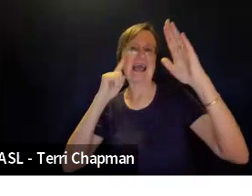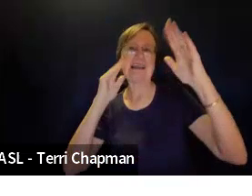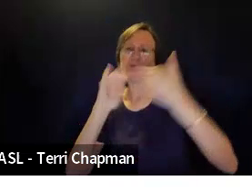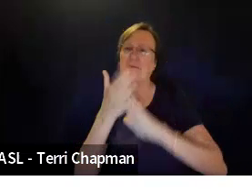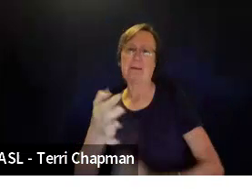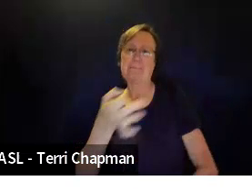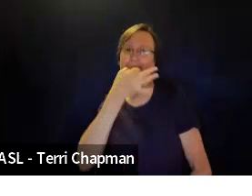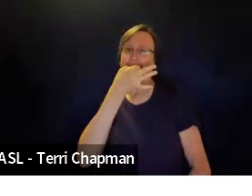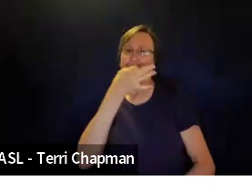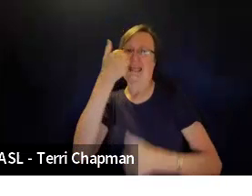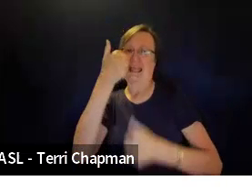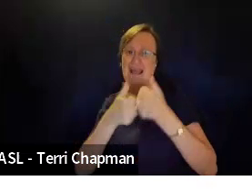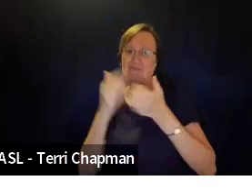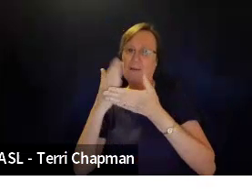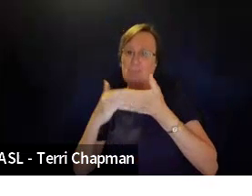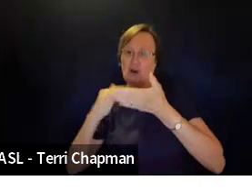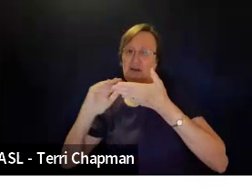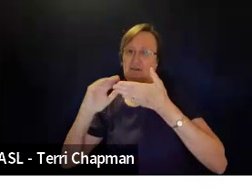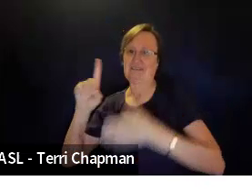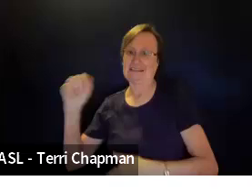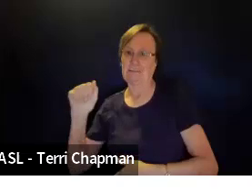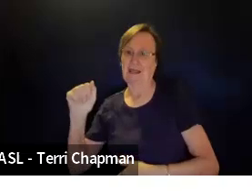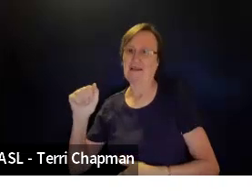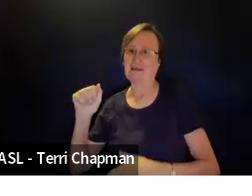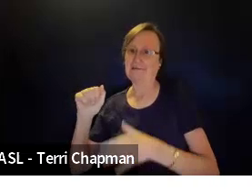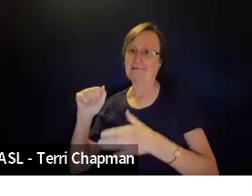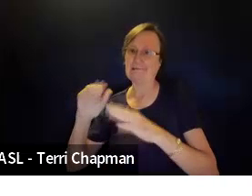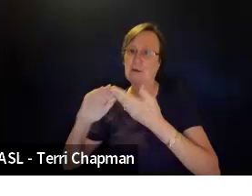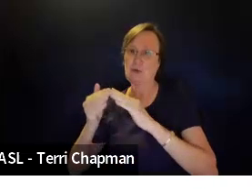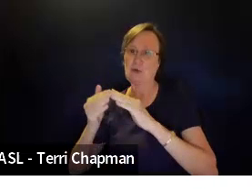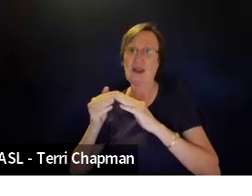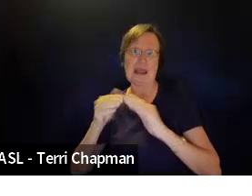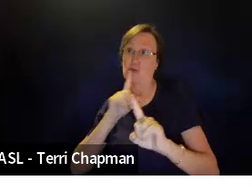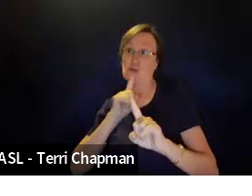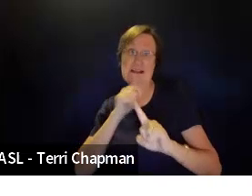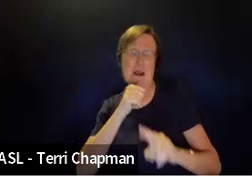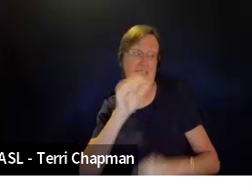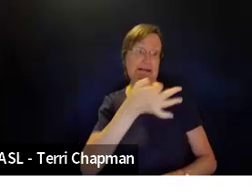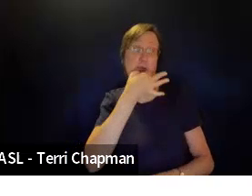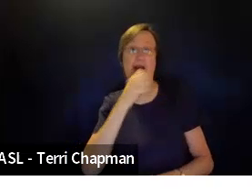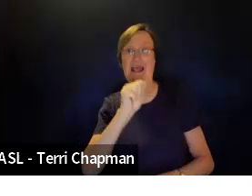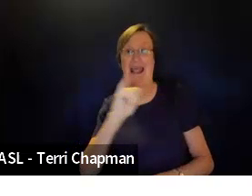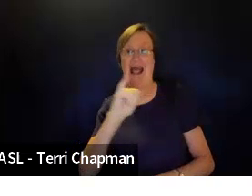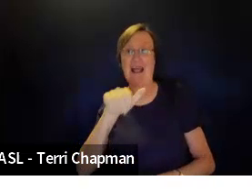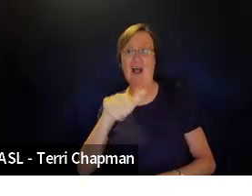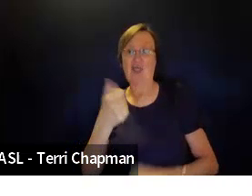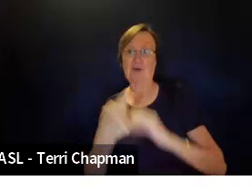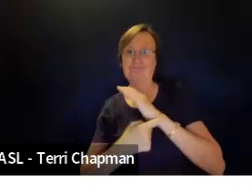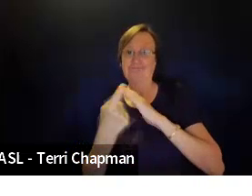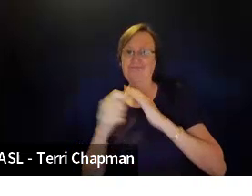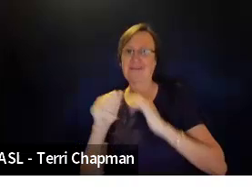every aspect of the disability community, and certainly not on AI and other algorithm-driven tools. But policymakers do